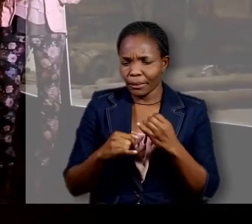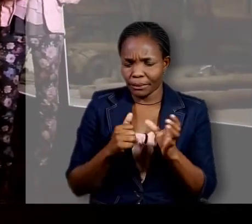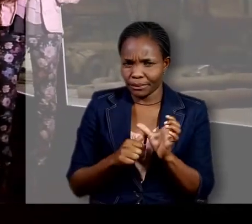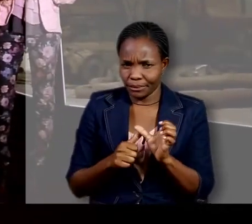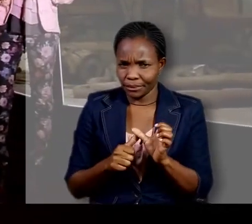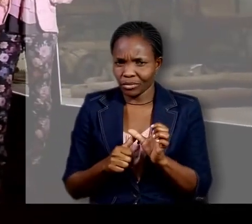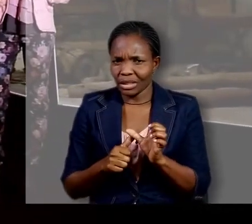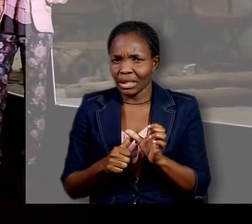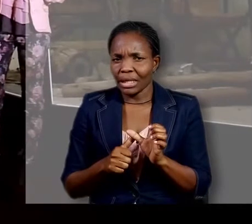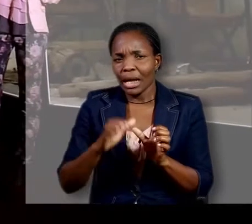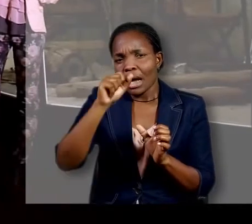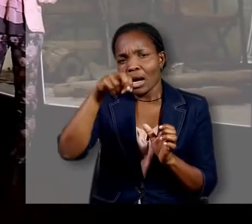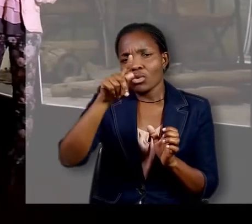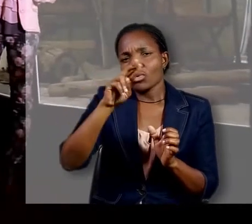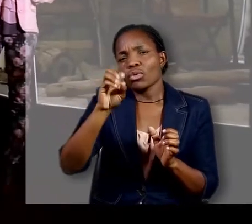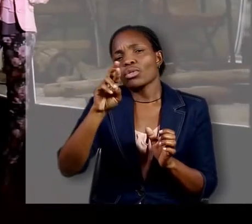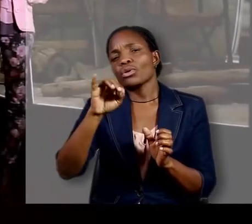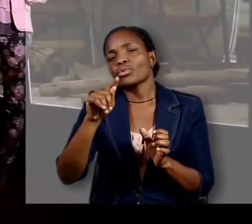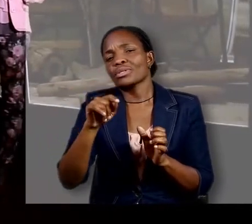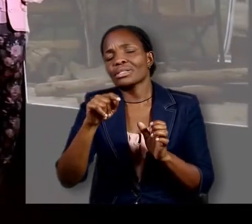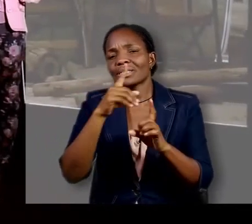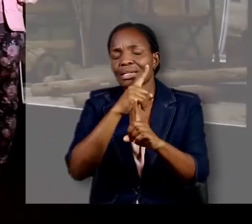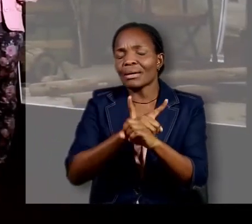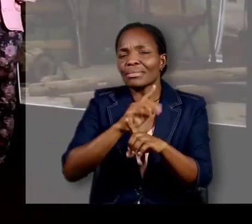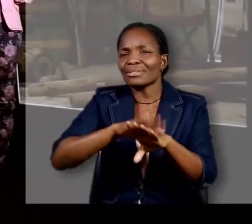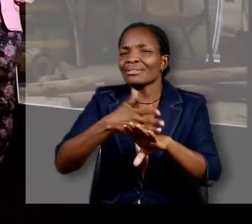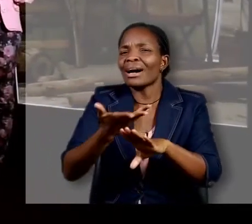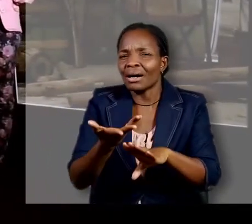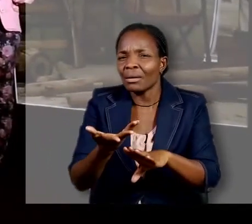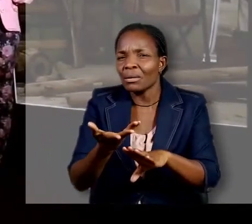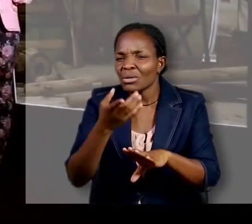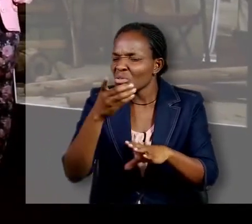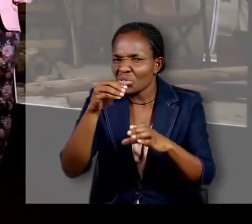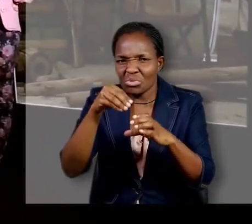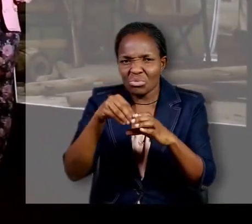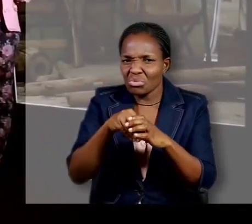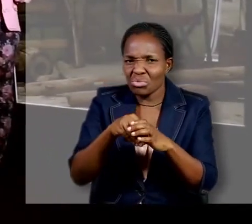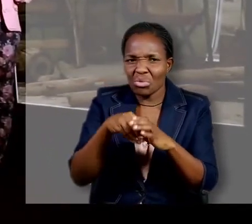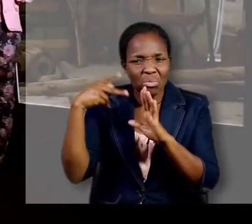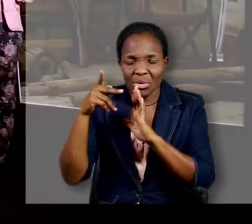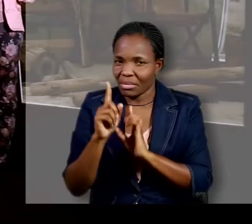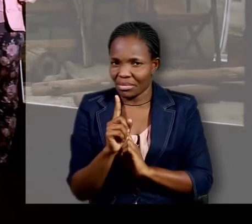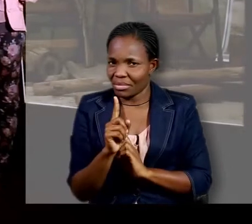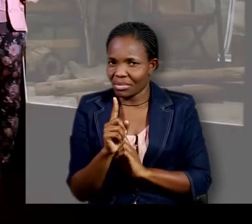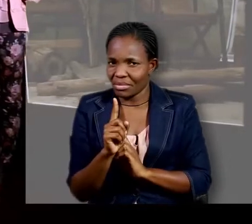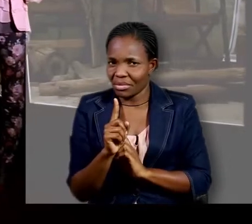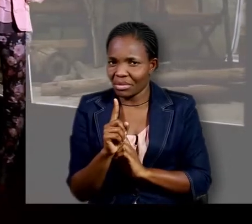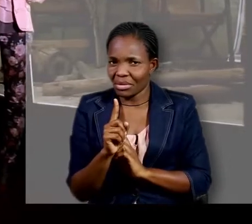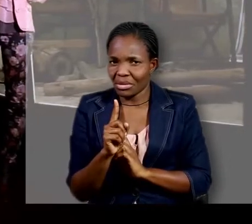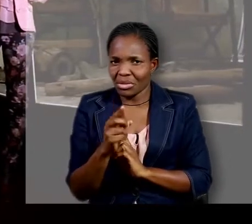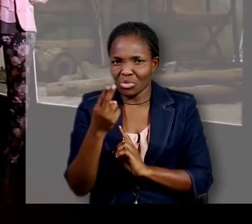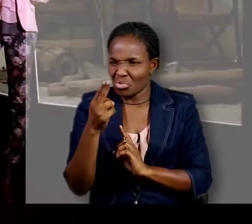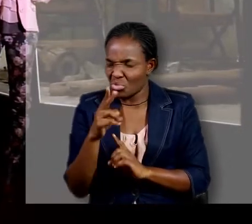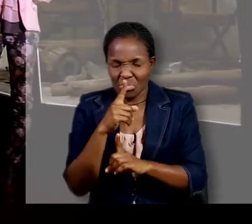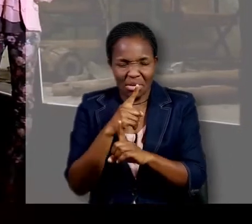vogue in modern politics, so no government in the world would call itself authoritarian. But the reality is that there are